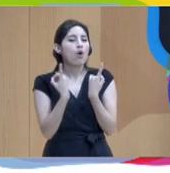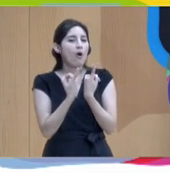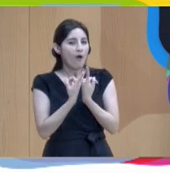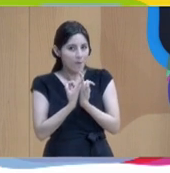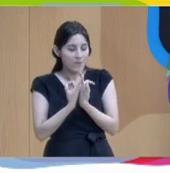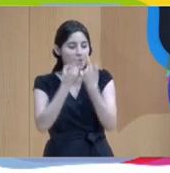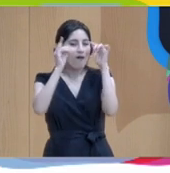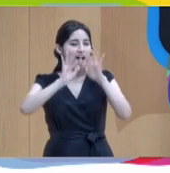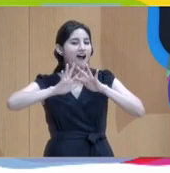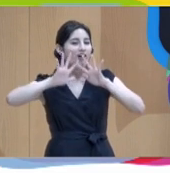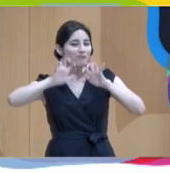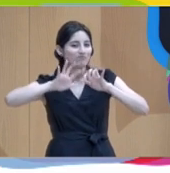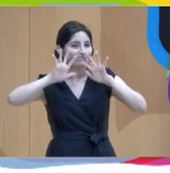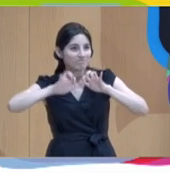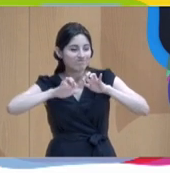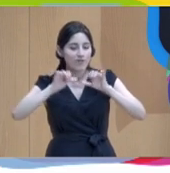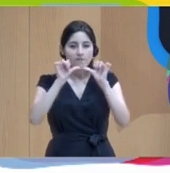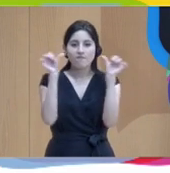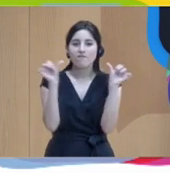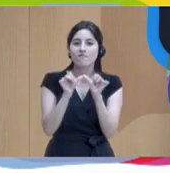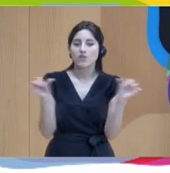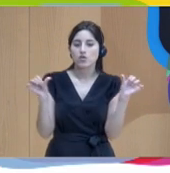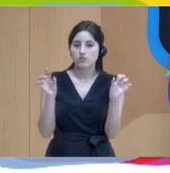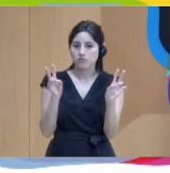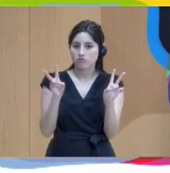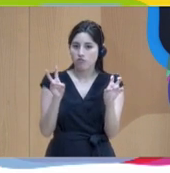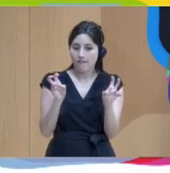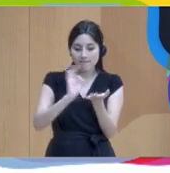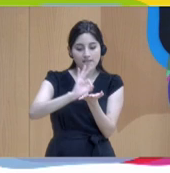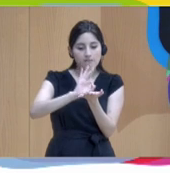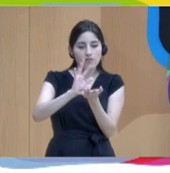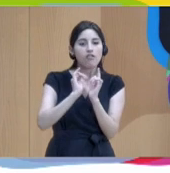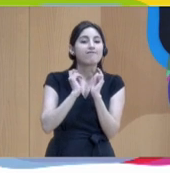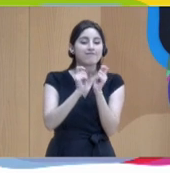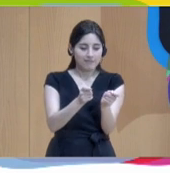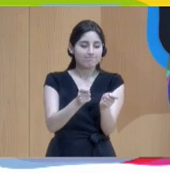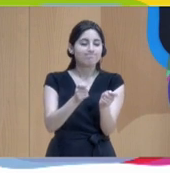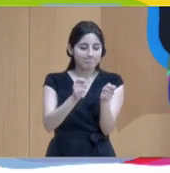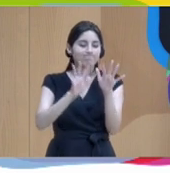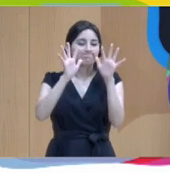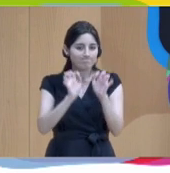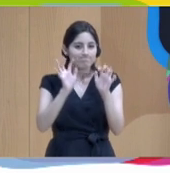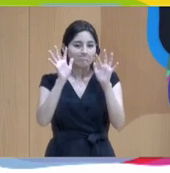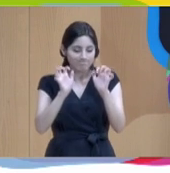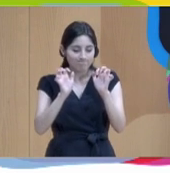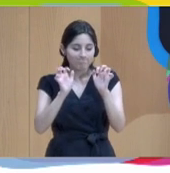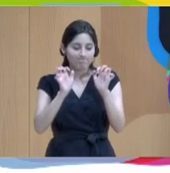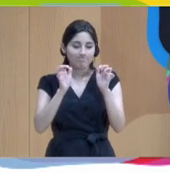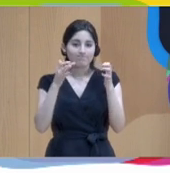So this population structure is one of the things that makes barriers